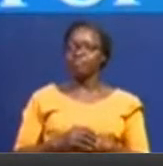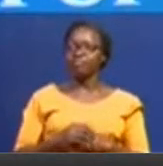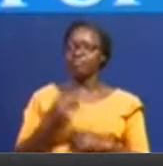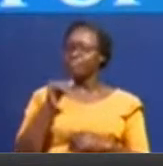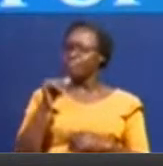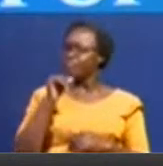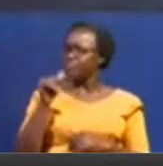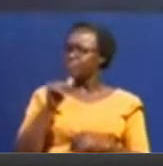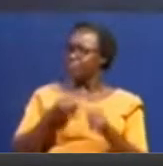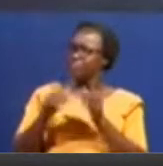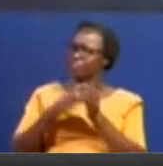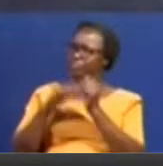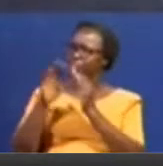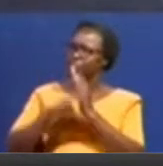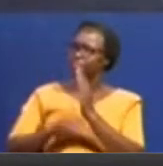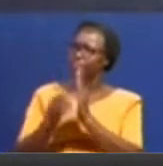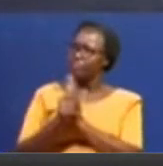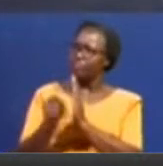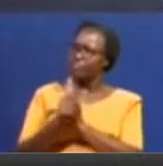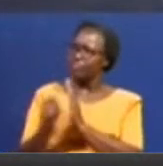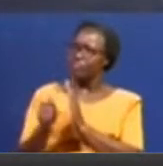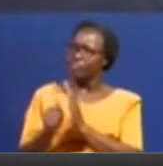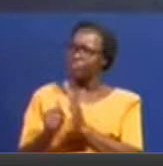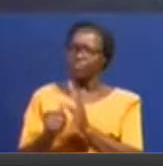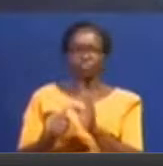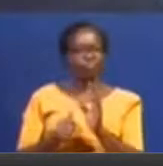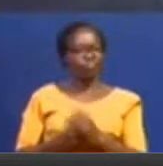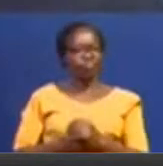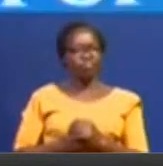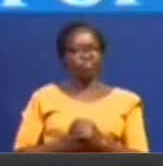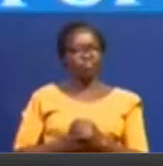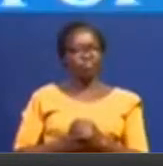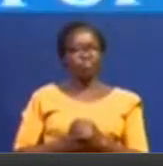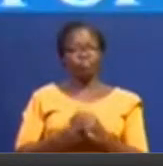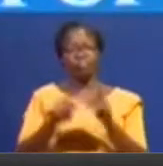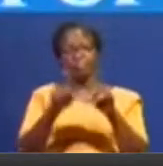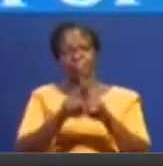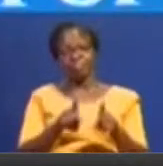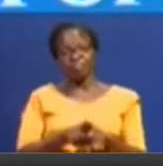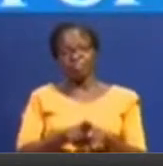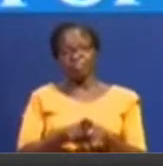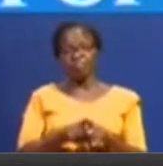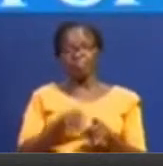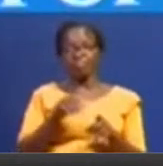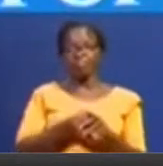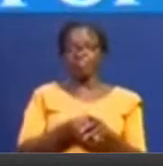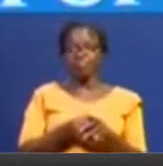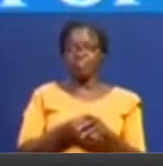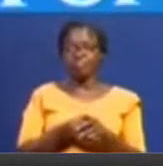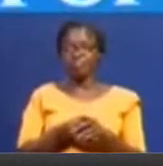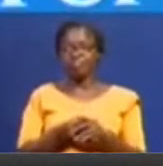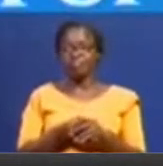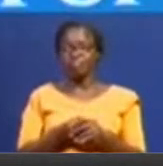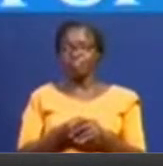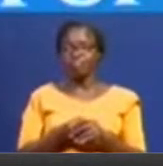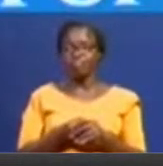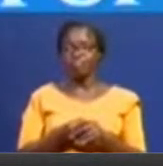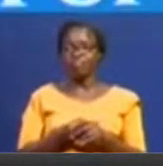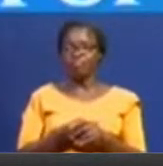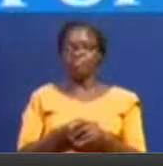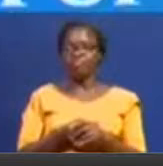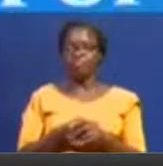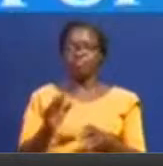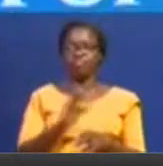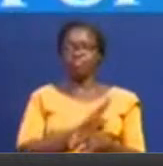about the leadership skills of the chair? I think also in terms of, that's why I said in terms of